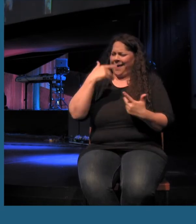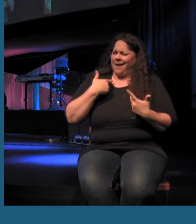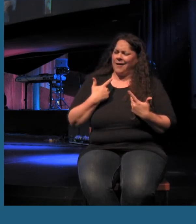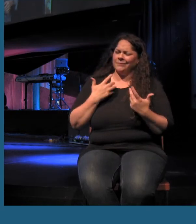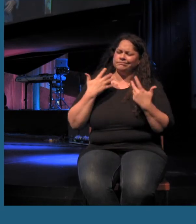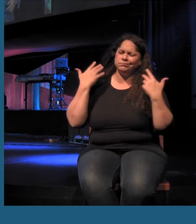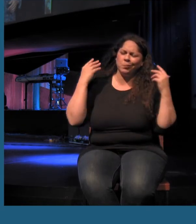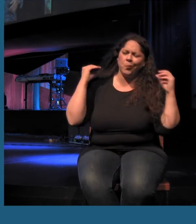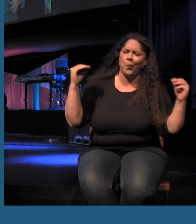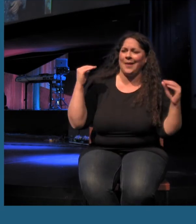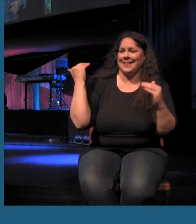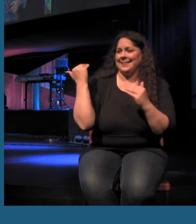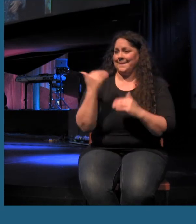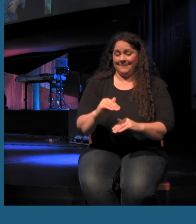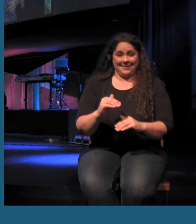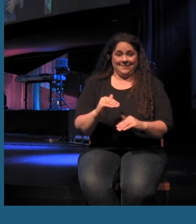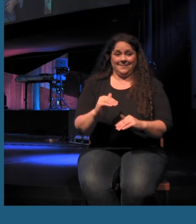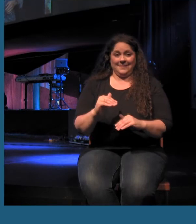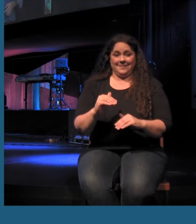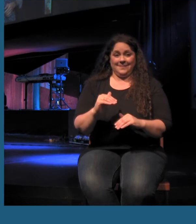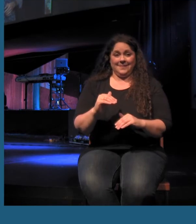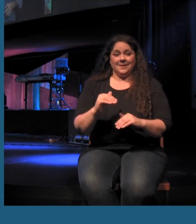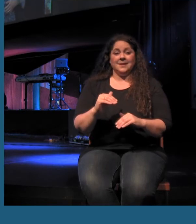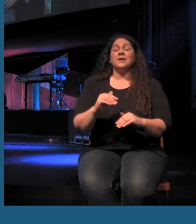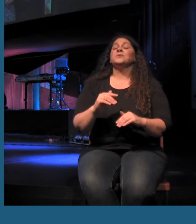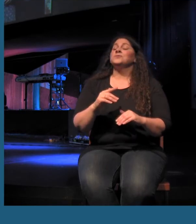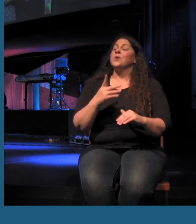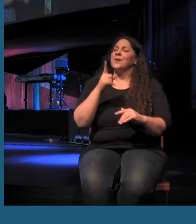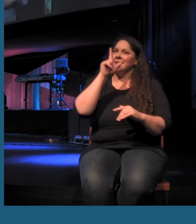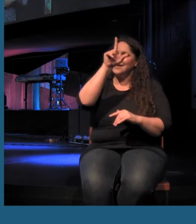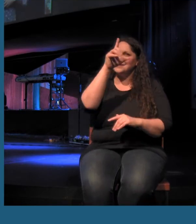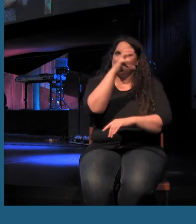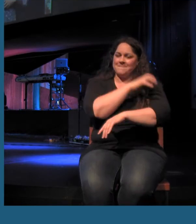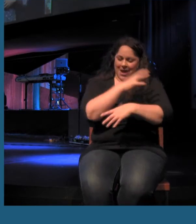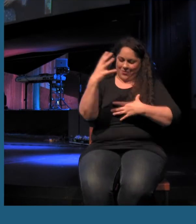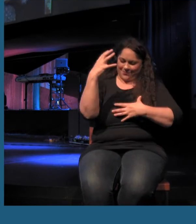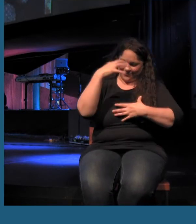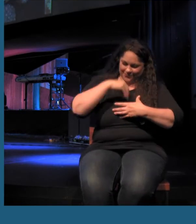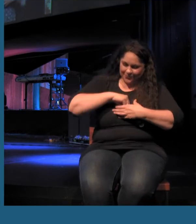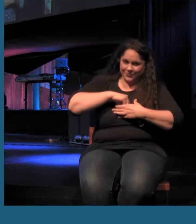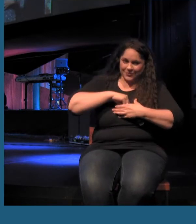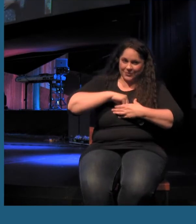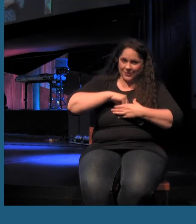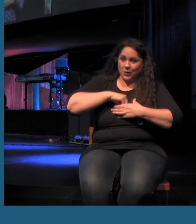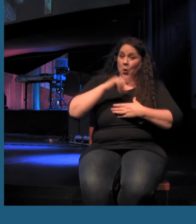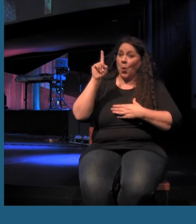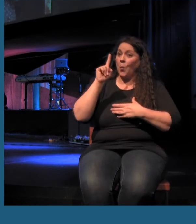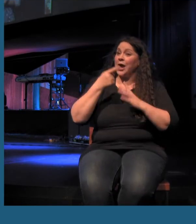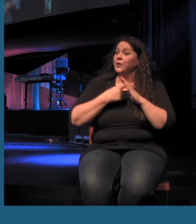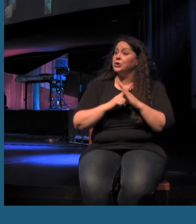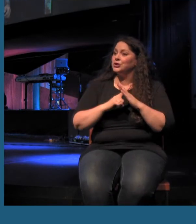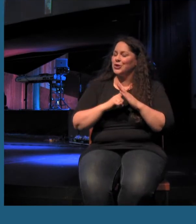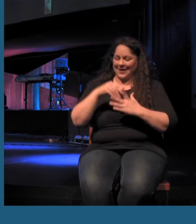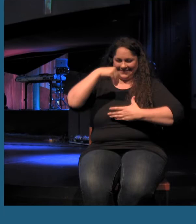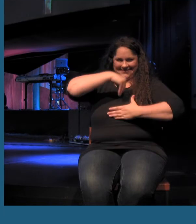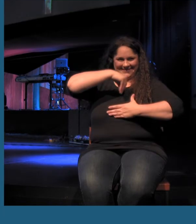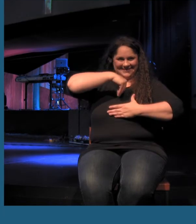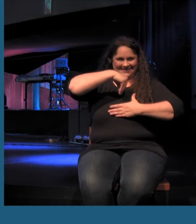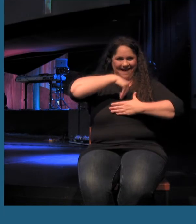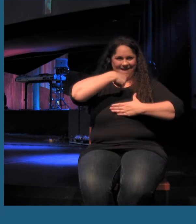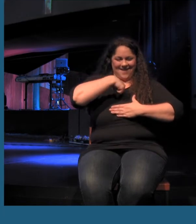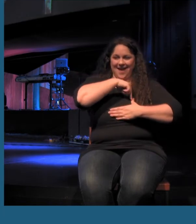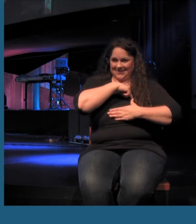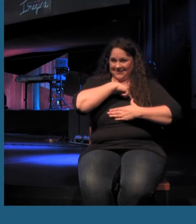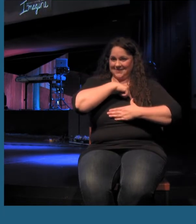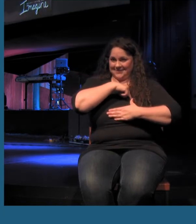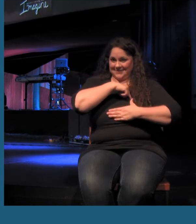to his power at work within us. So where does his work start? Within us. Paul says something similar in